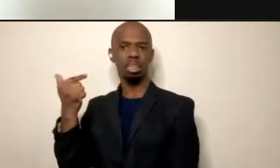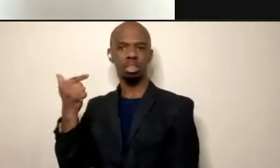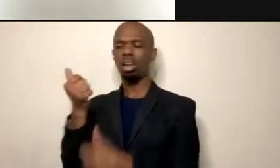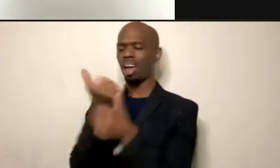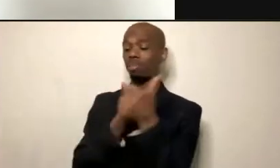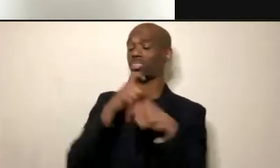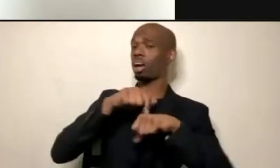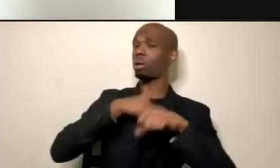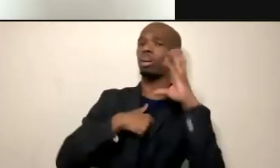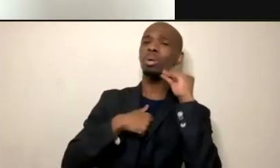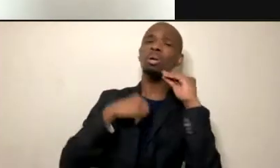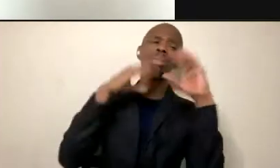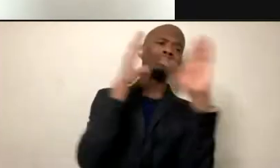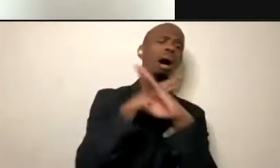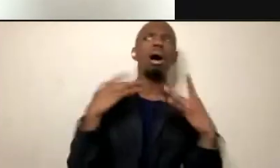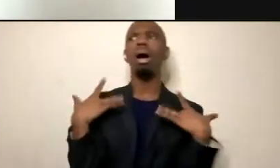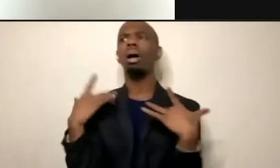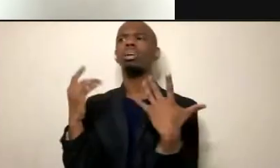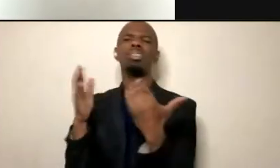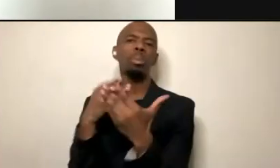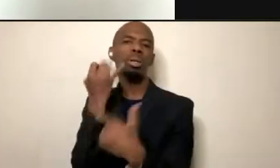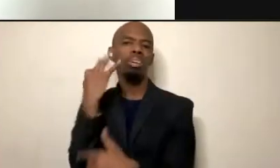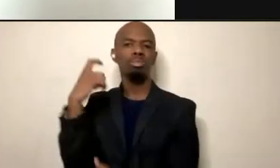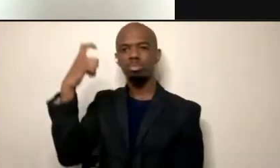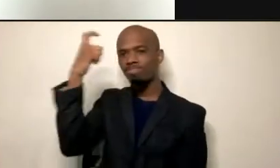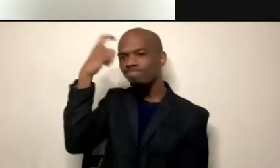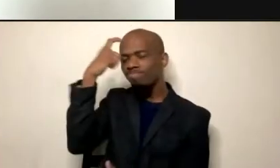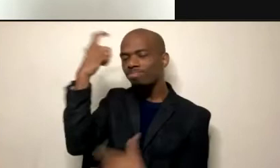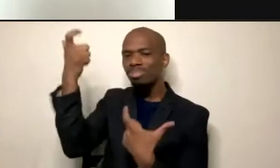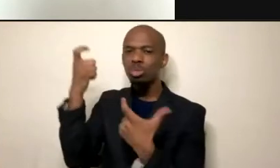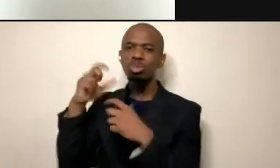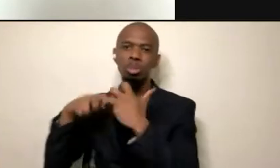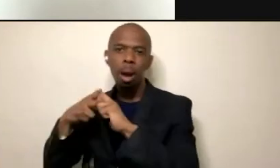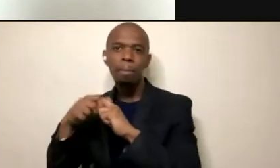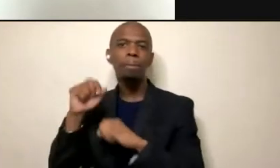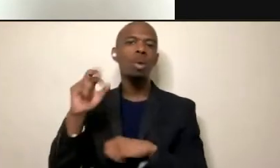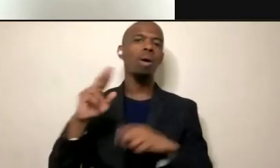physically, or whatever way, theater has always saved me.